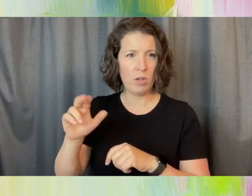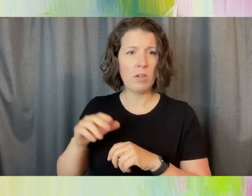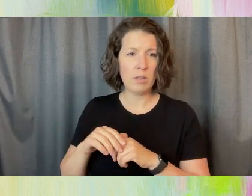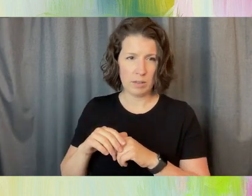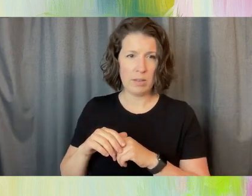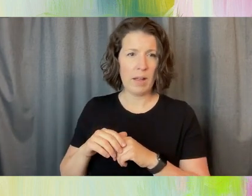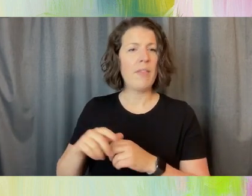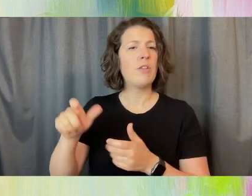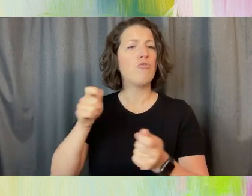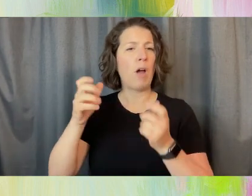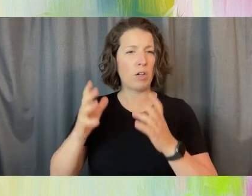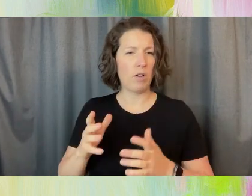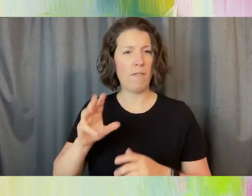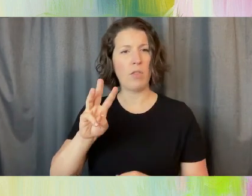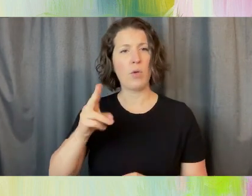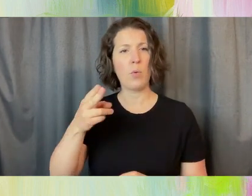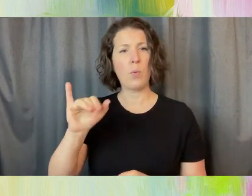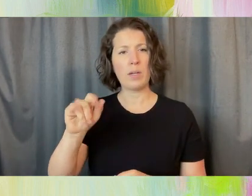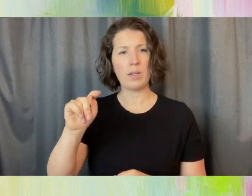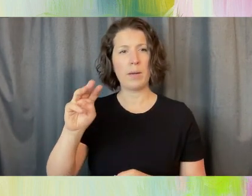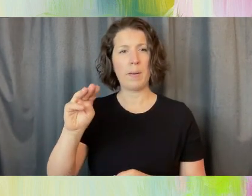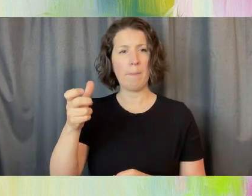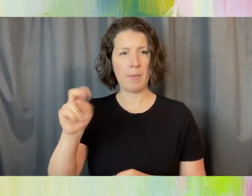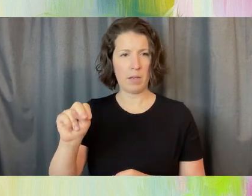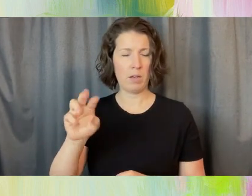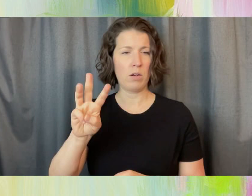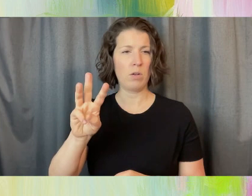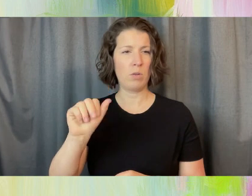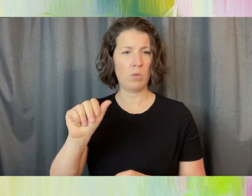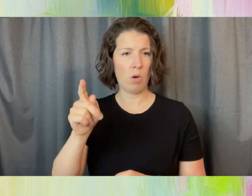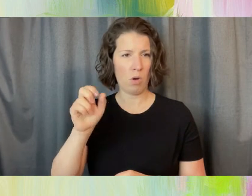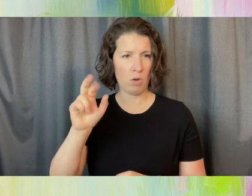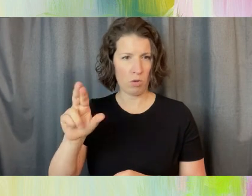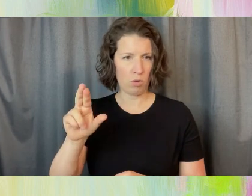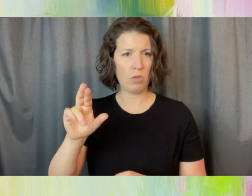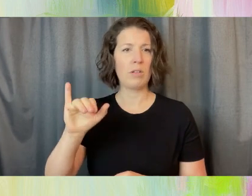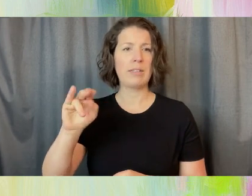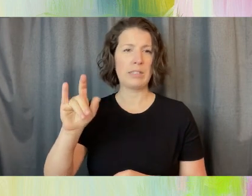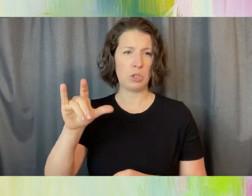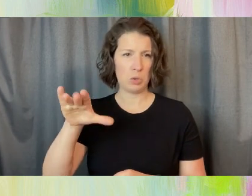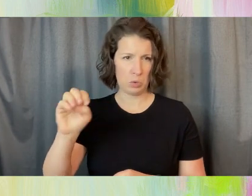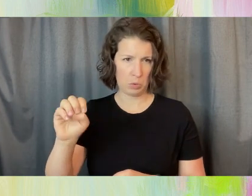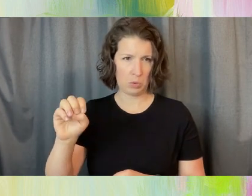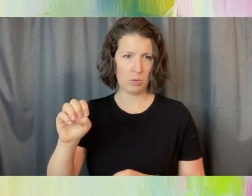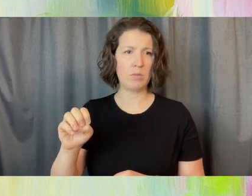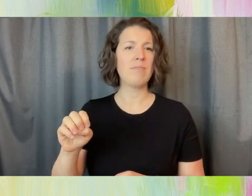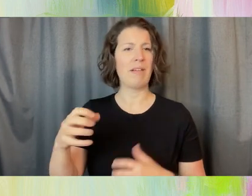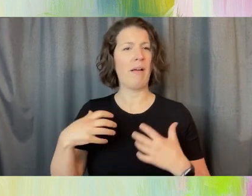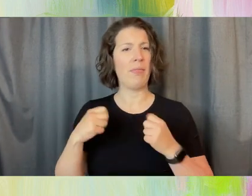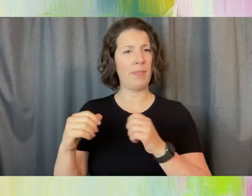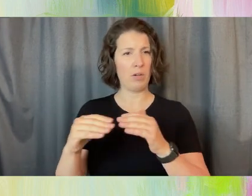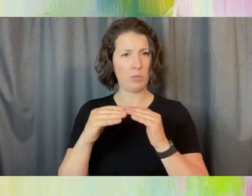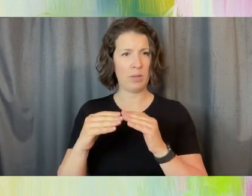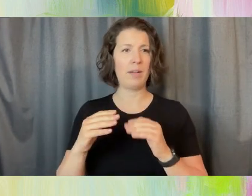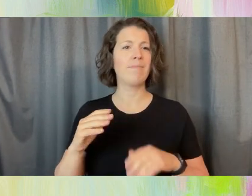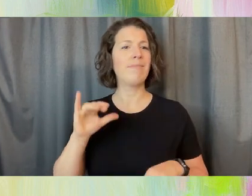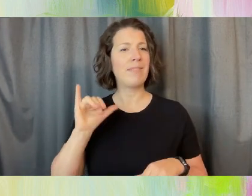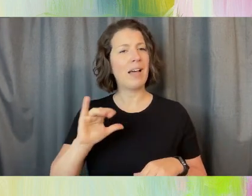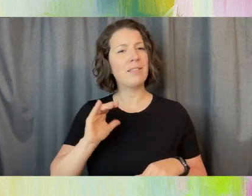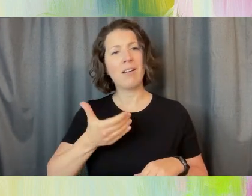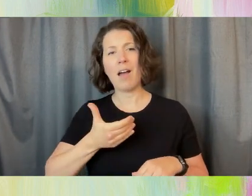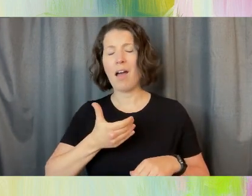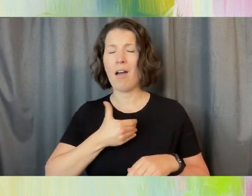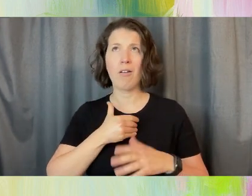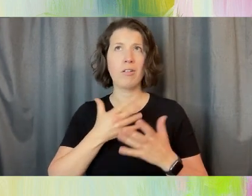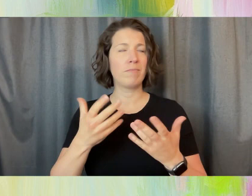as health equity is the underpinning for everything that we do. It's the underpinning. It is our foundational value.